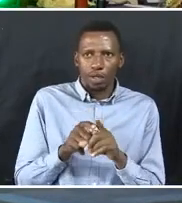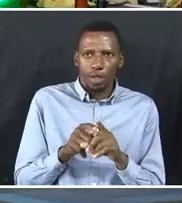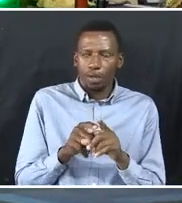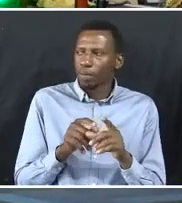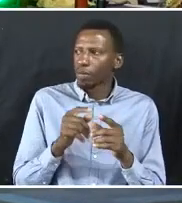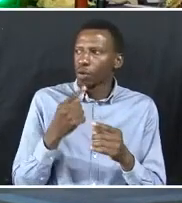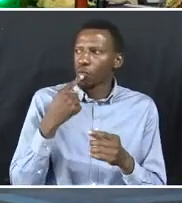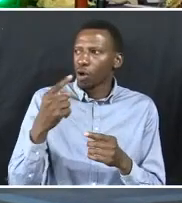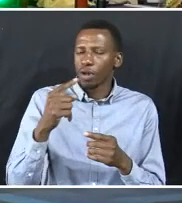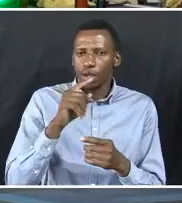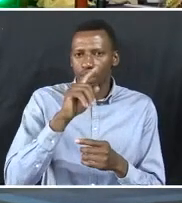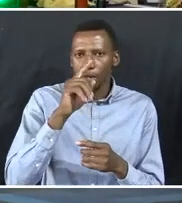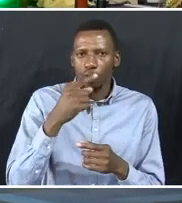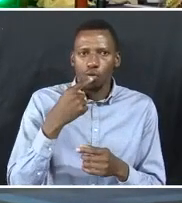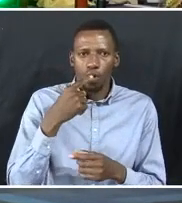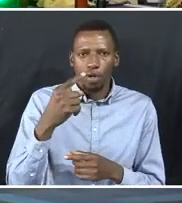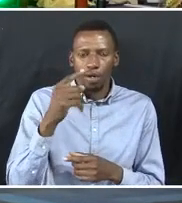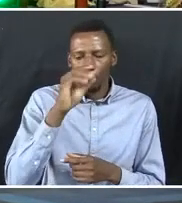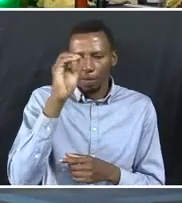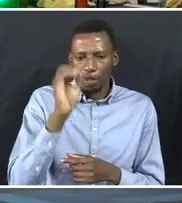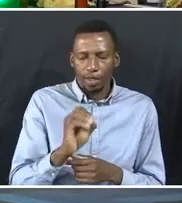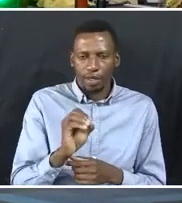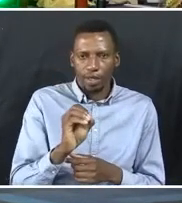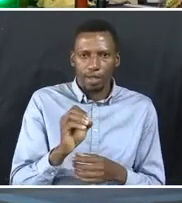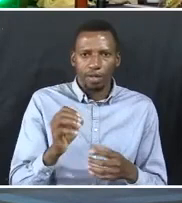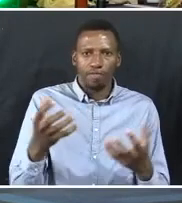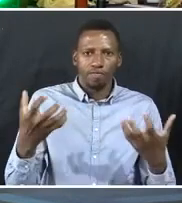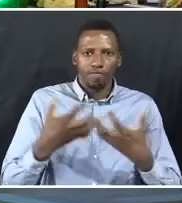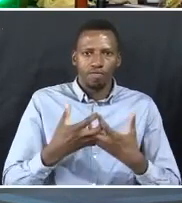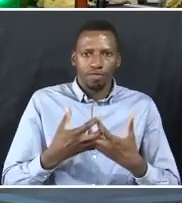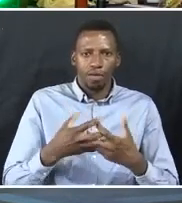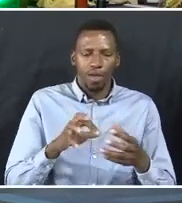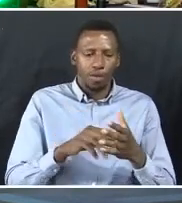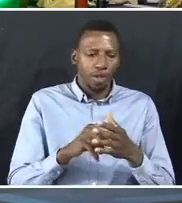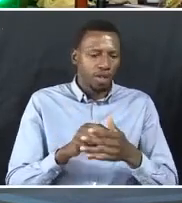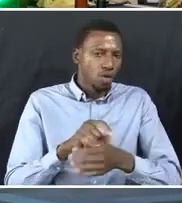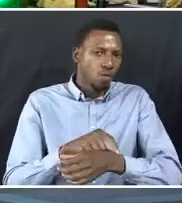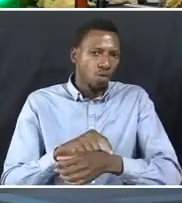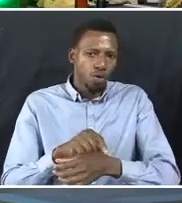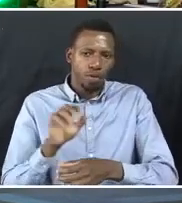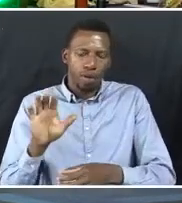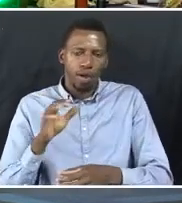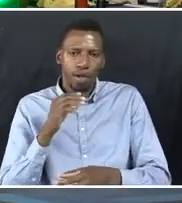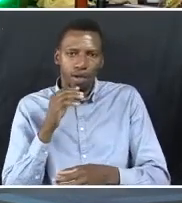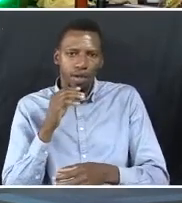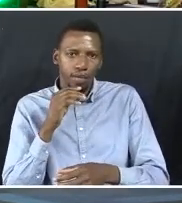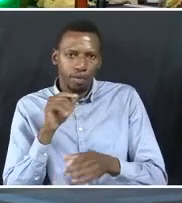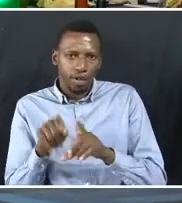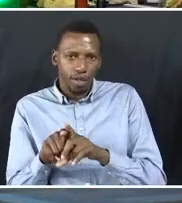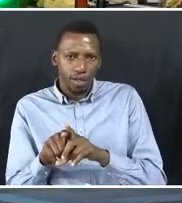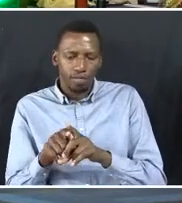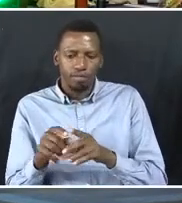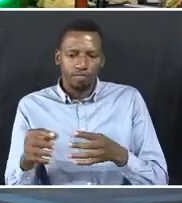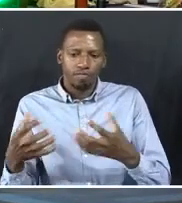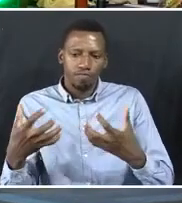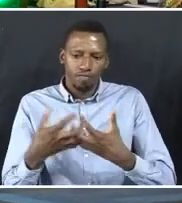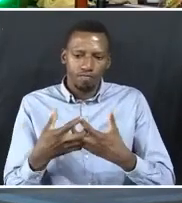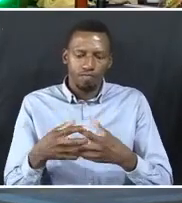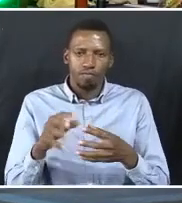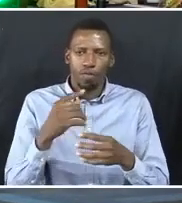God? Susan Lisa was 100% match. On top of that, the